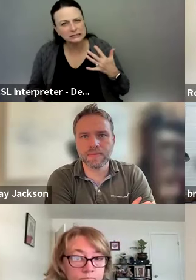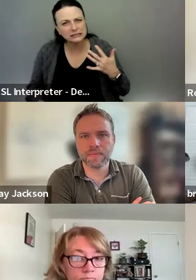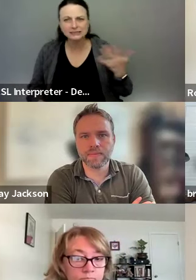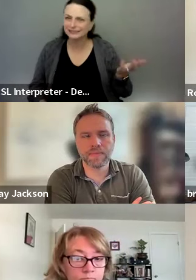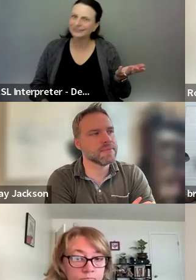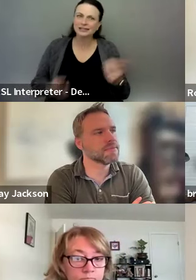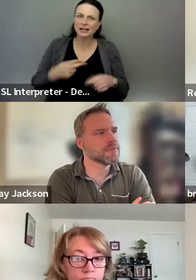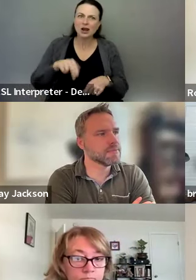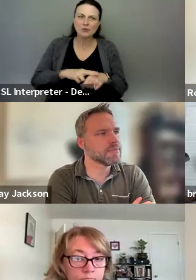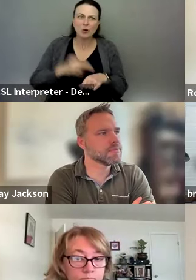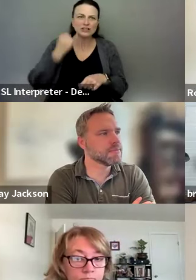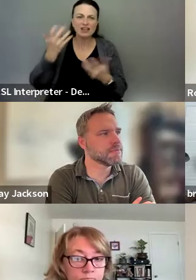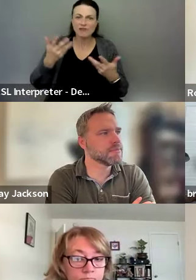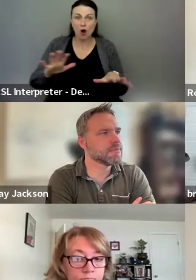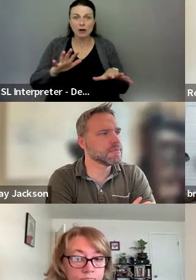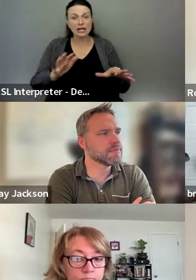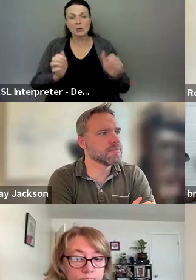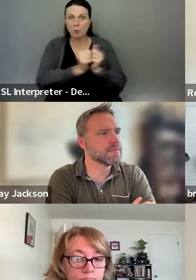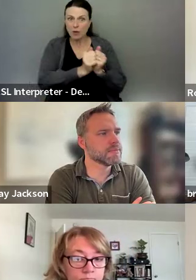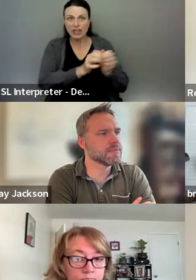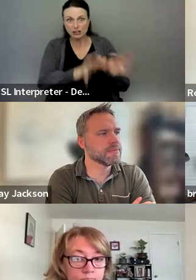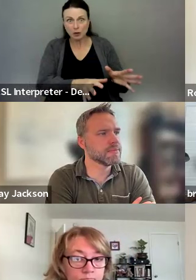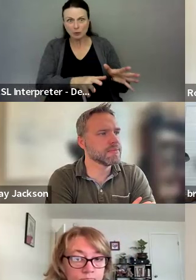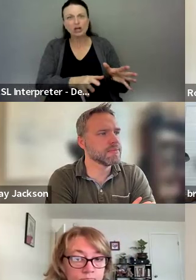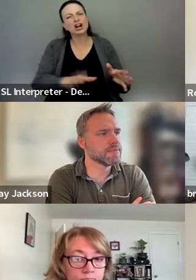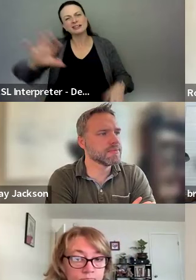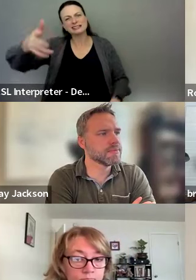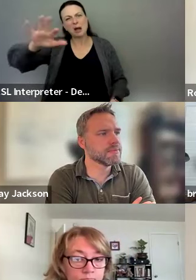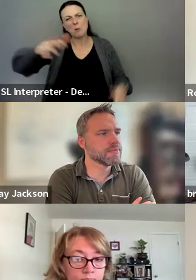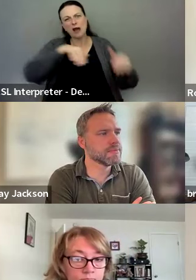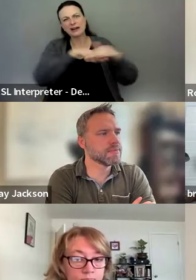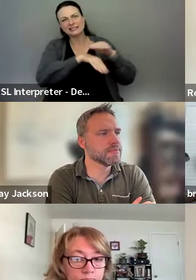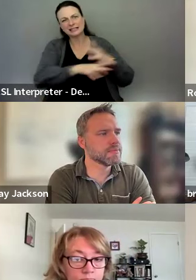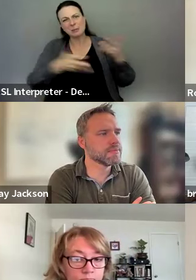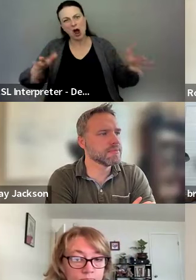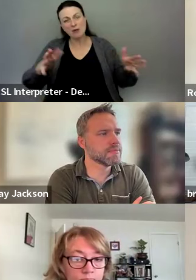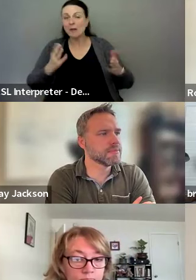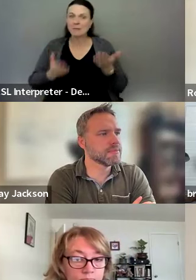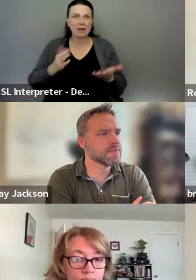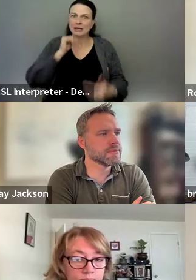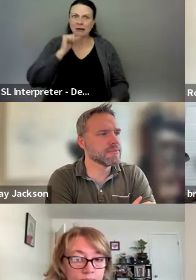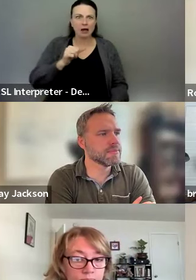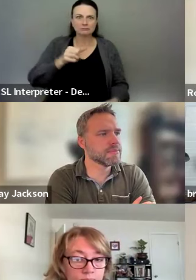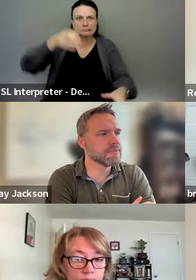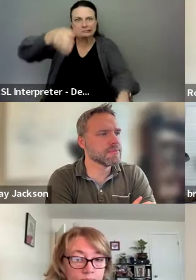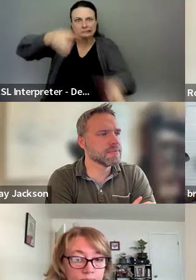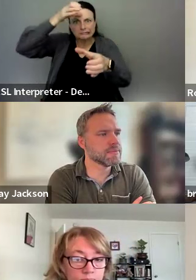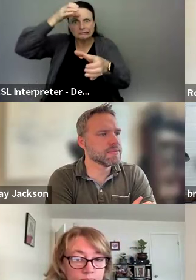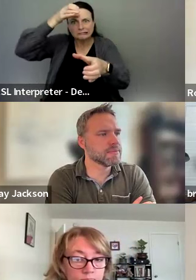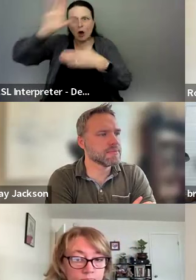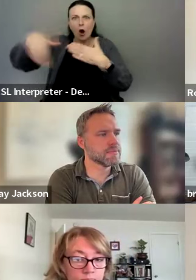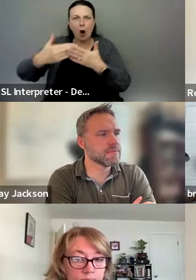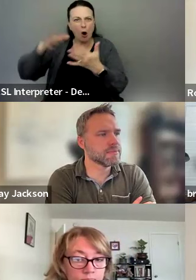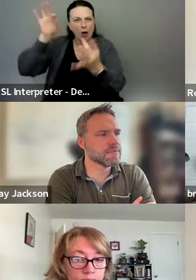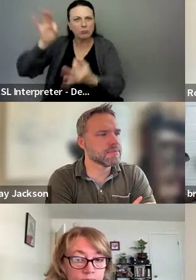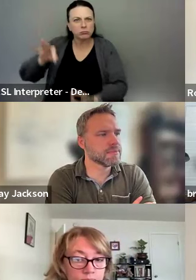and of course, if they are already working with interpreters, they are somewhat accessible, but they may not, you know, be perfect.